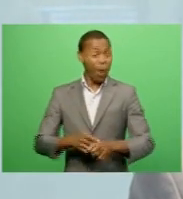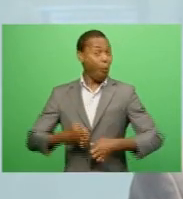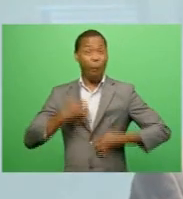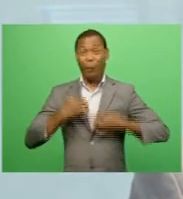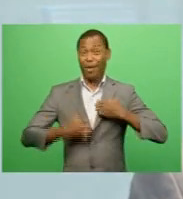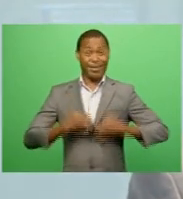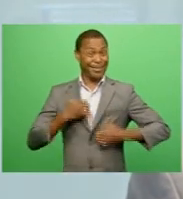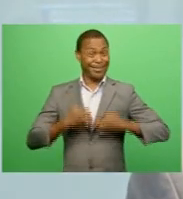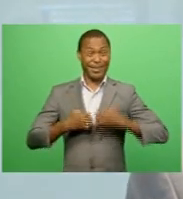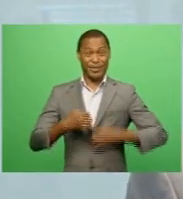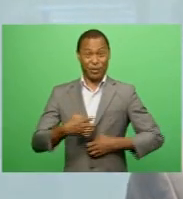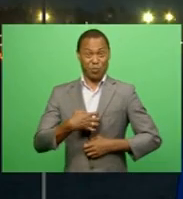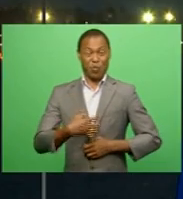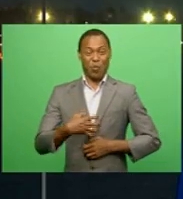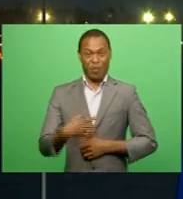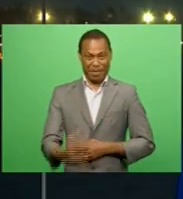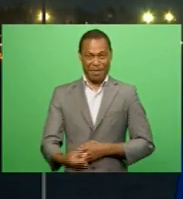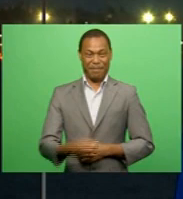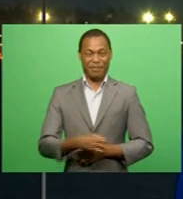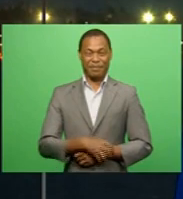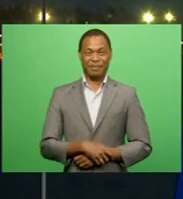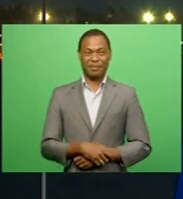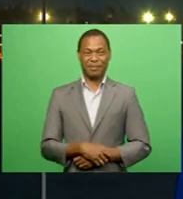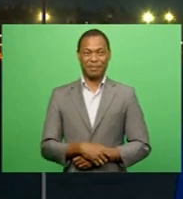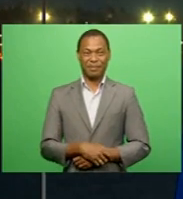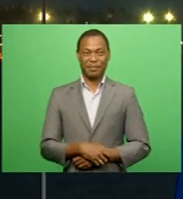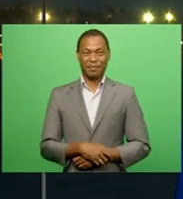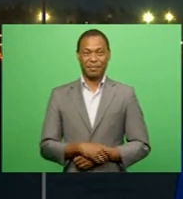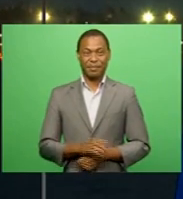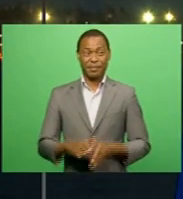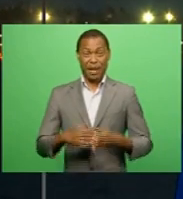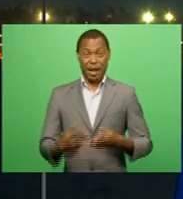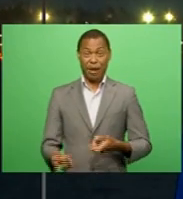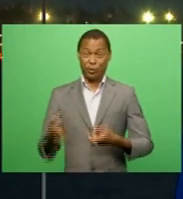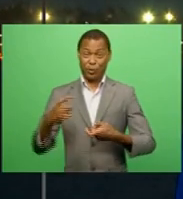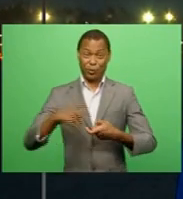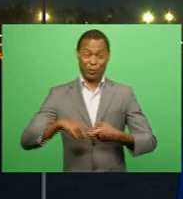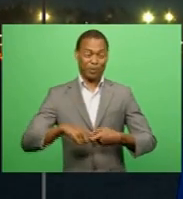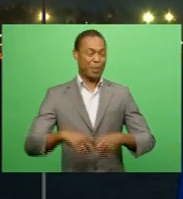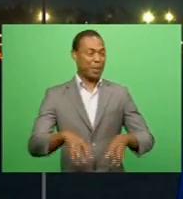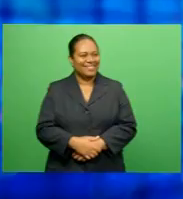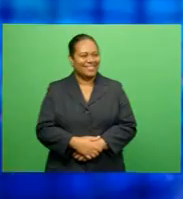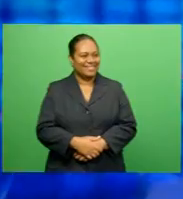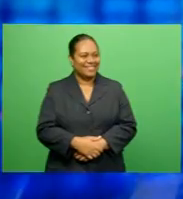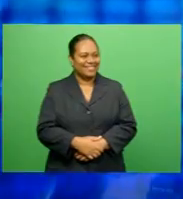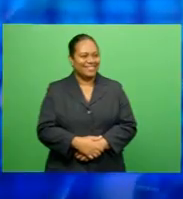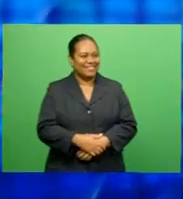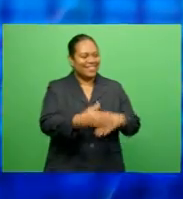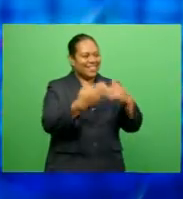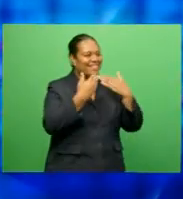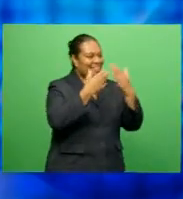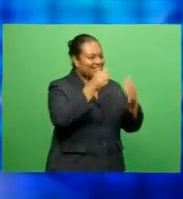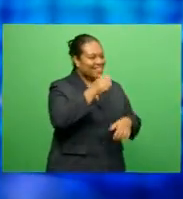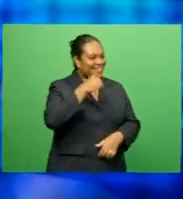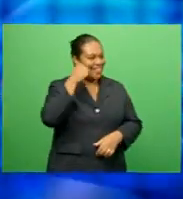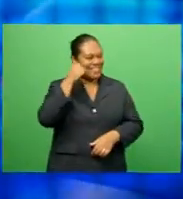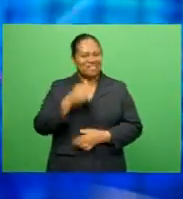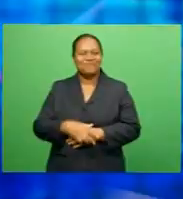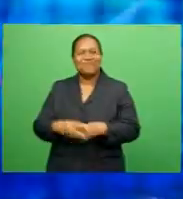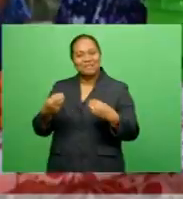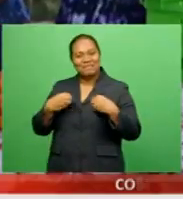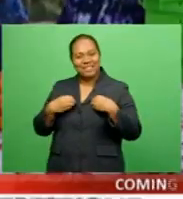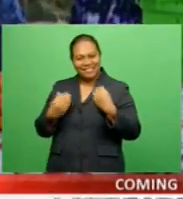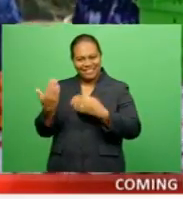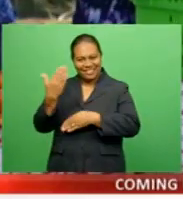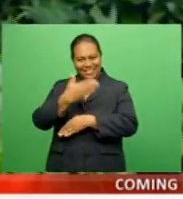actually stage it. We join Whitney now with business. Thanks, Ateva. Coming up in business